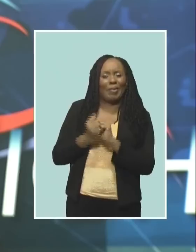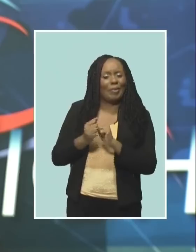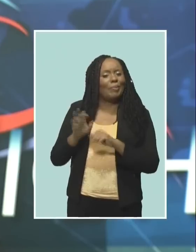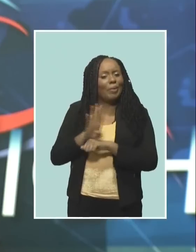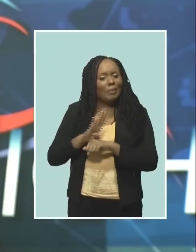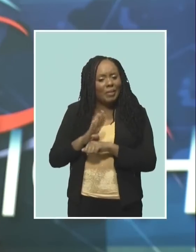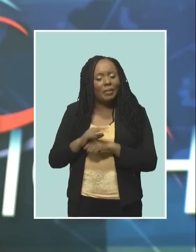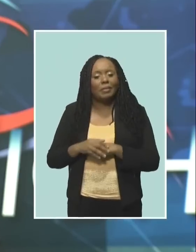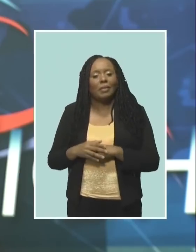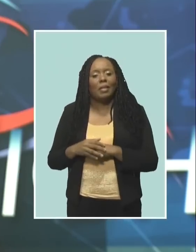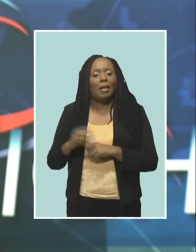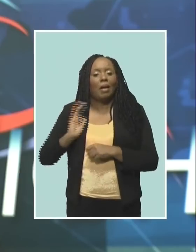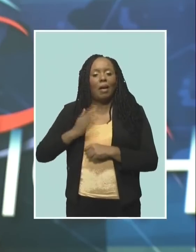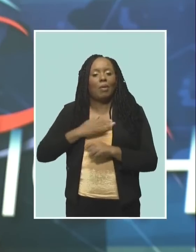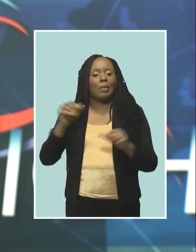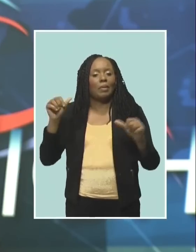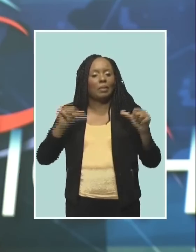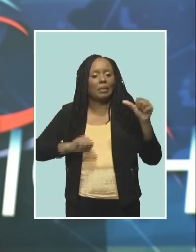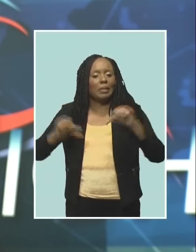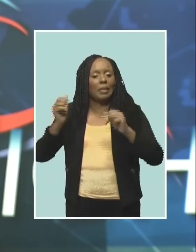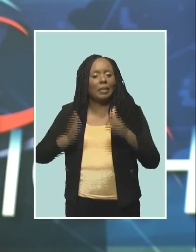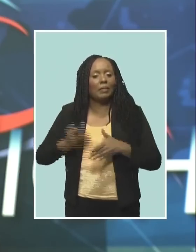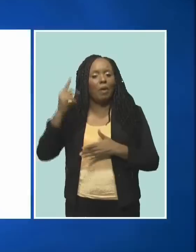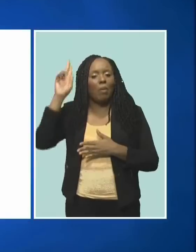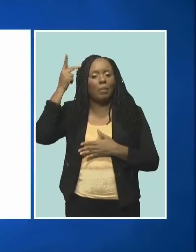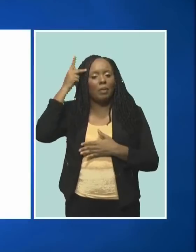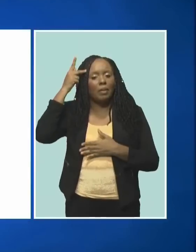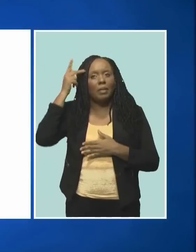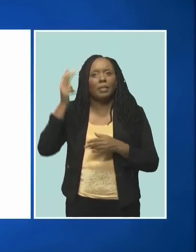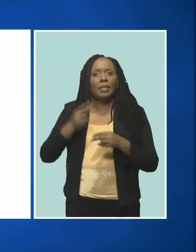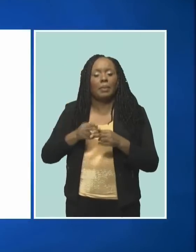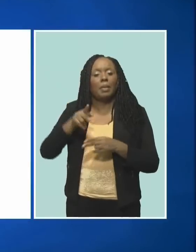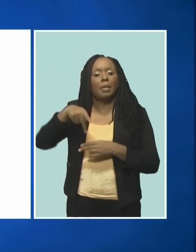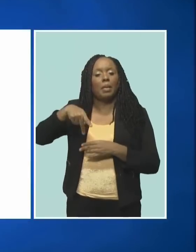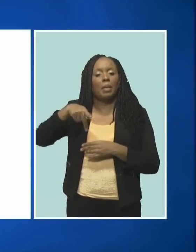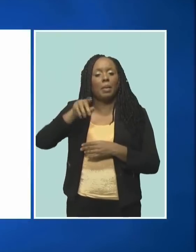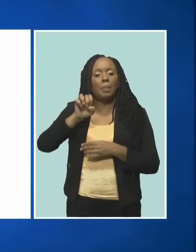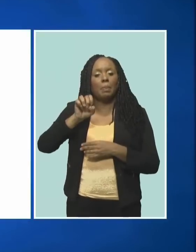Barbados is political scientist and pollster Peter Wickham. Peter, good evening to you.